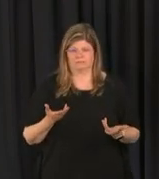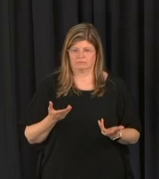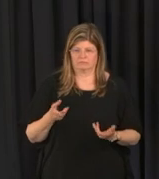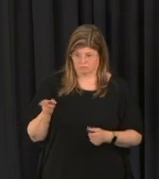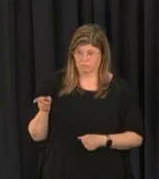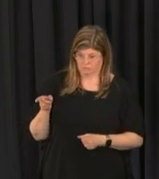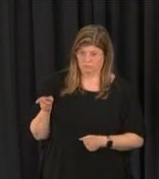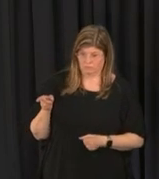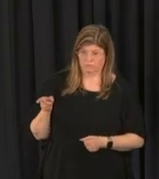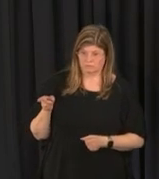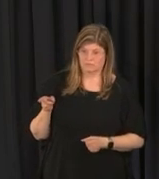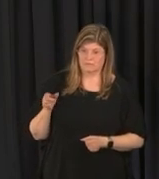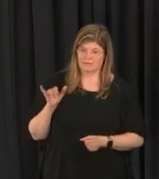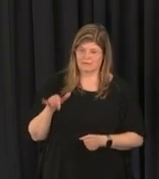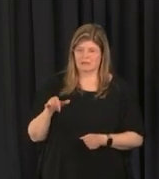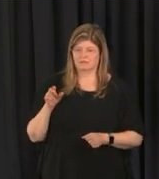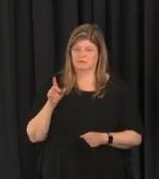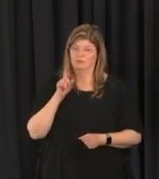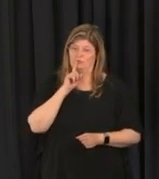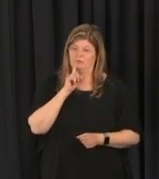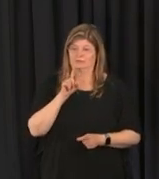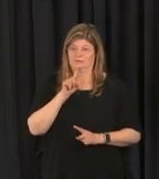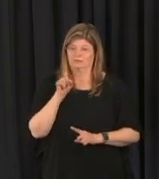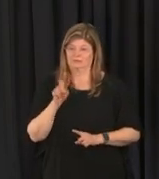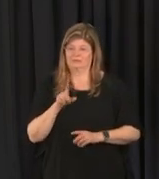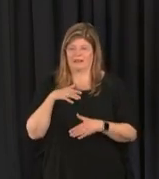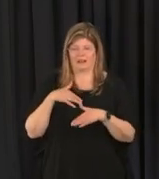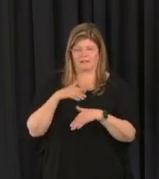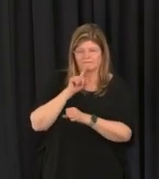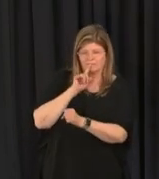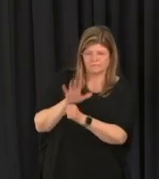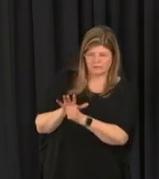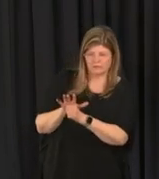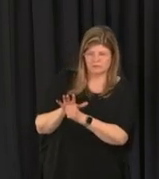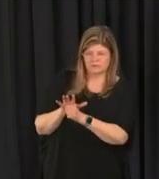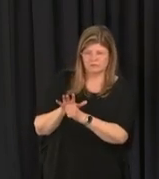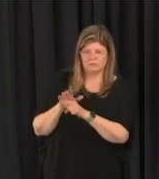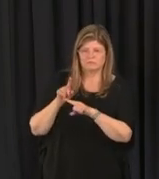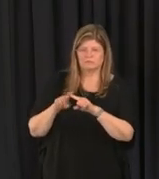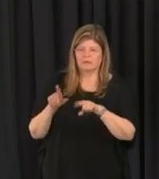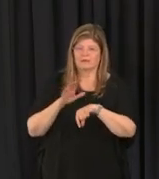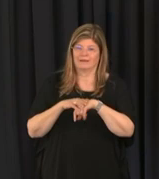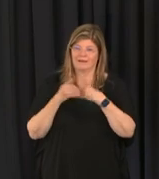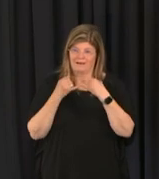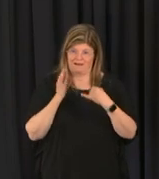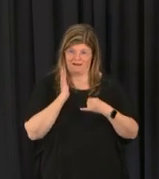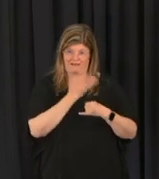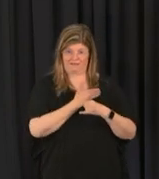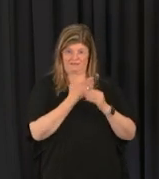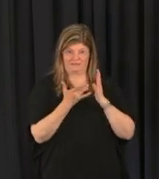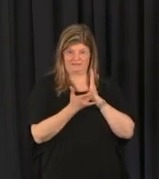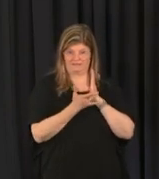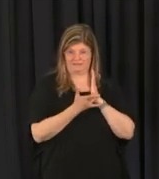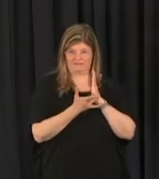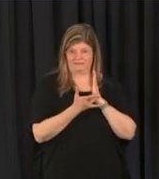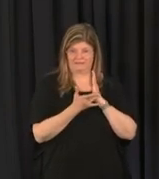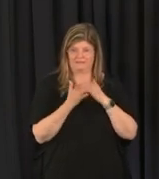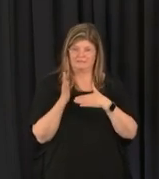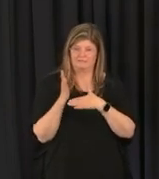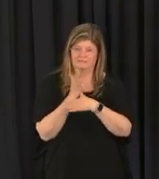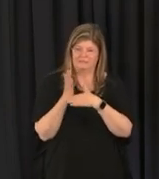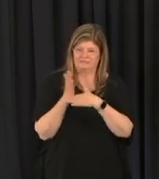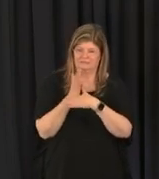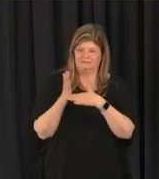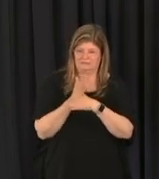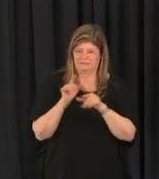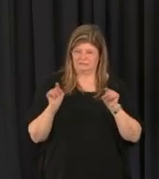Sure. So that is a question we'll have to confirm the exact timeline with our technology partners. One of the things that